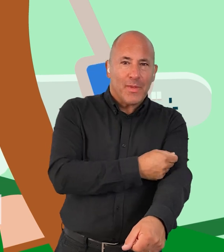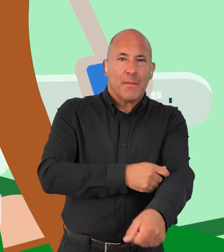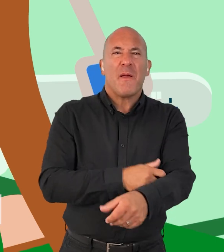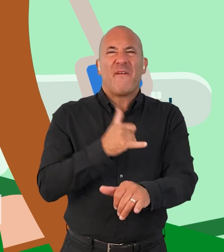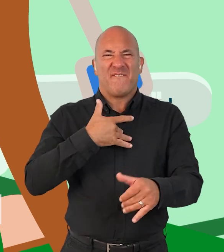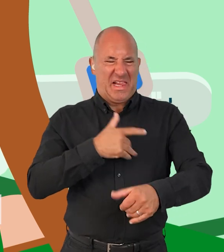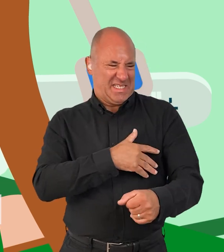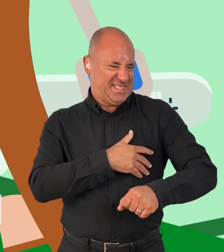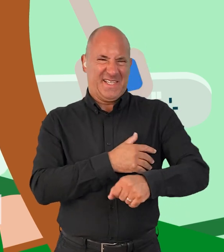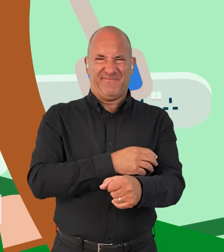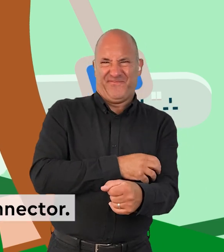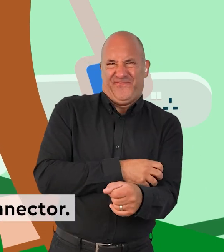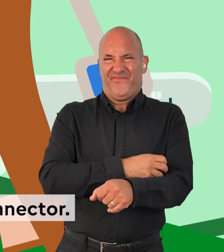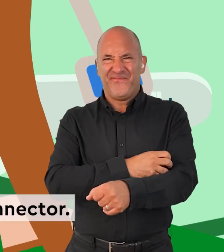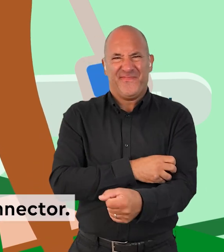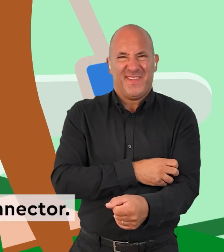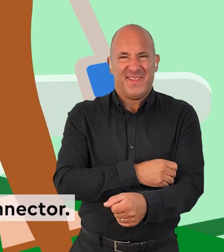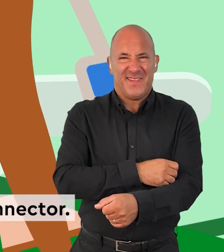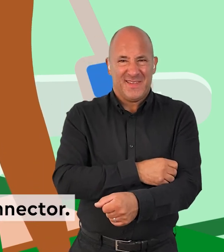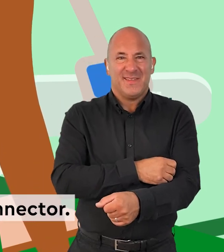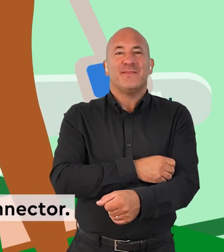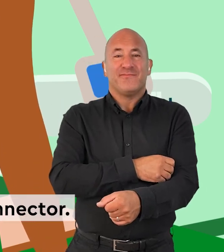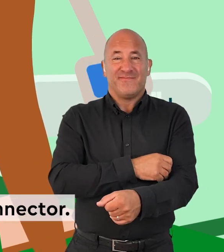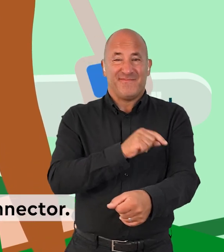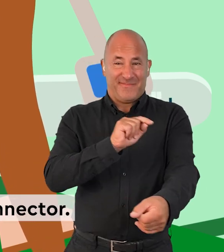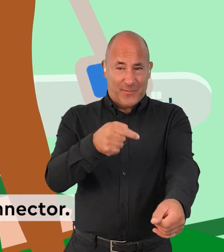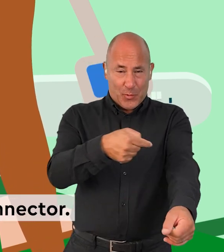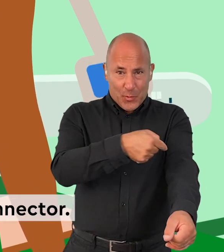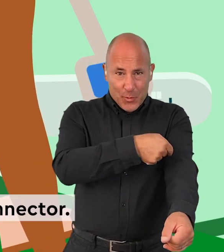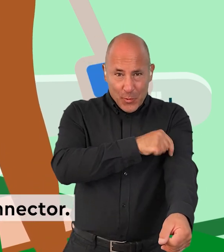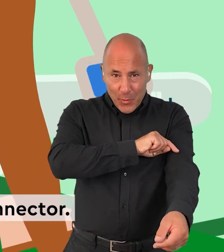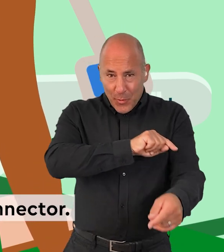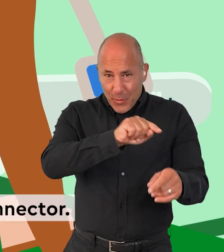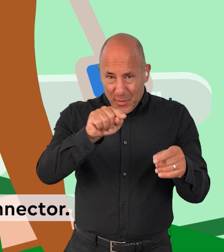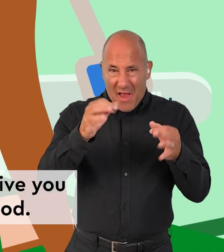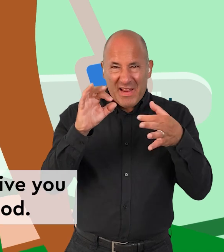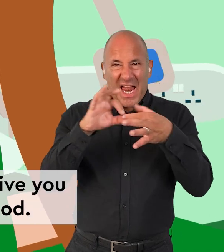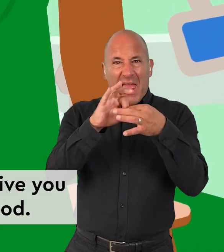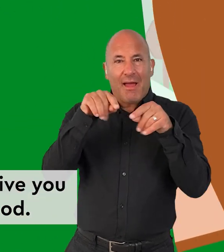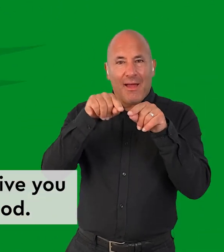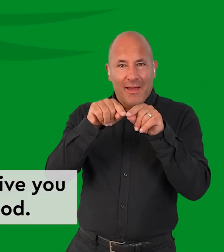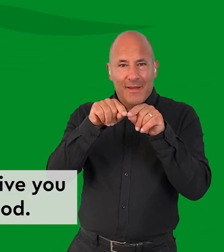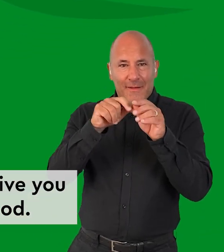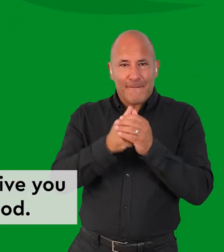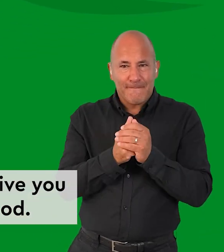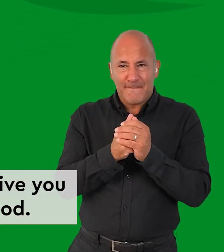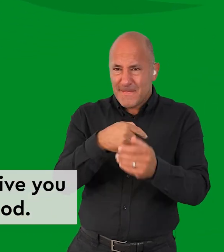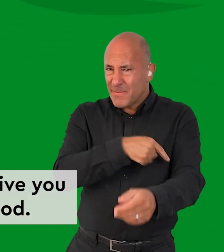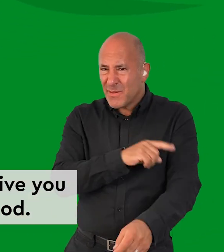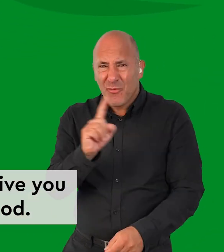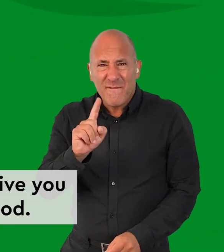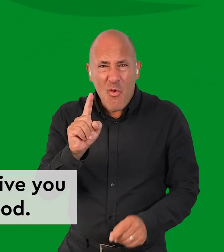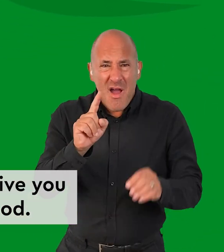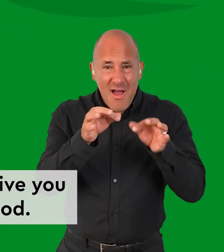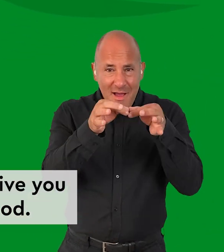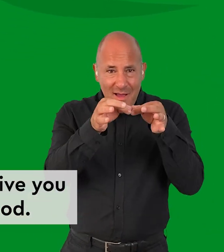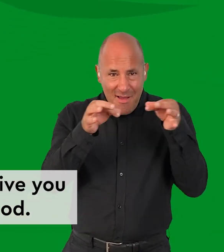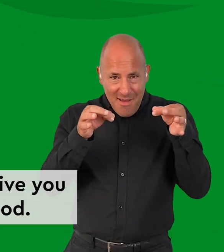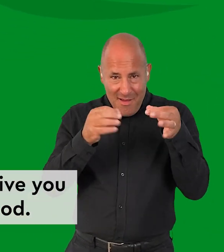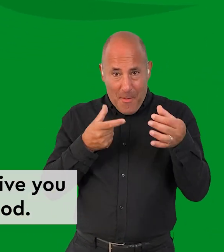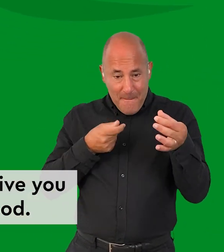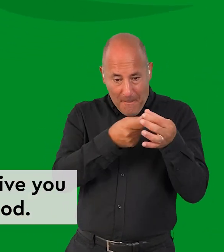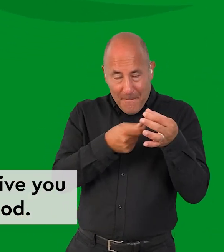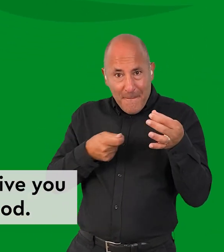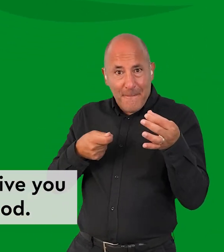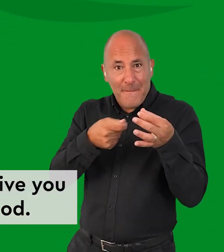uncomfortable. At the end of the PICC line is a needleless connector. The nurses will use this for everything they give you through your PICC